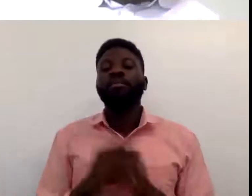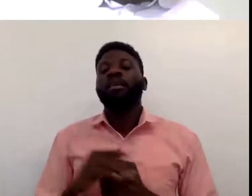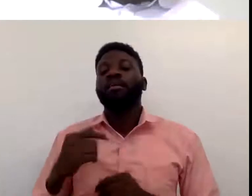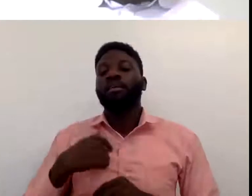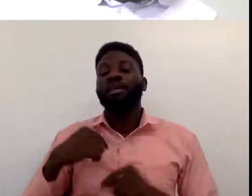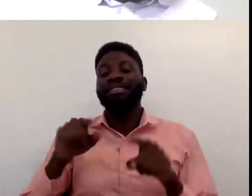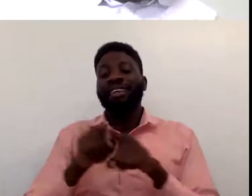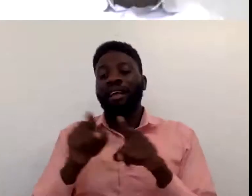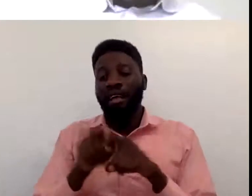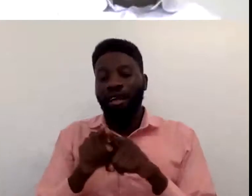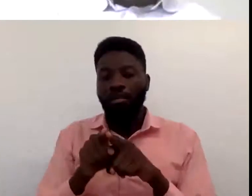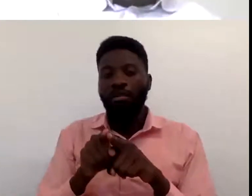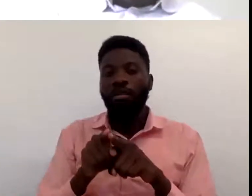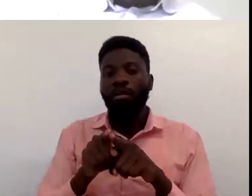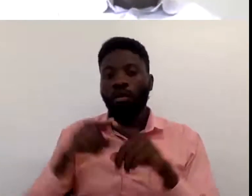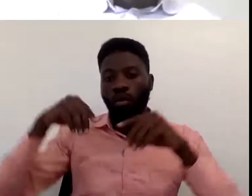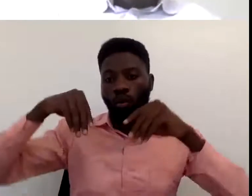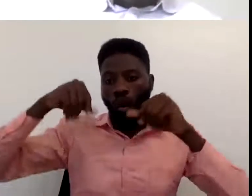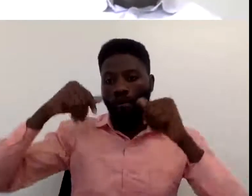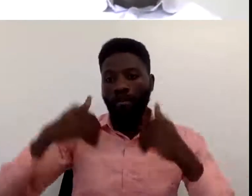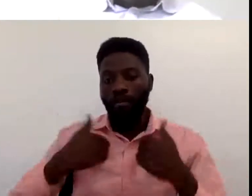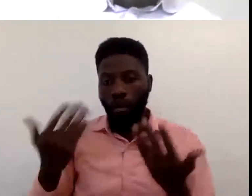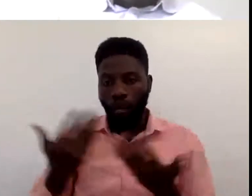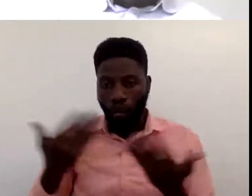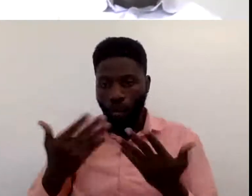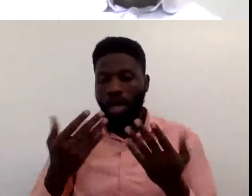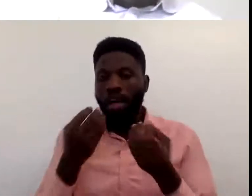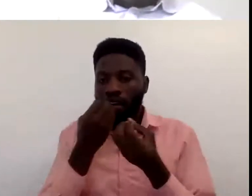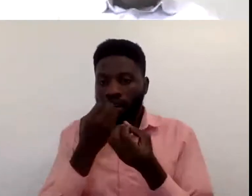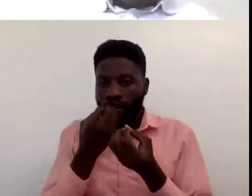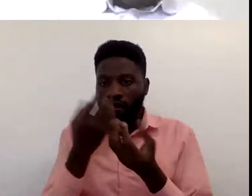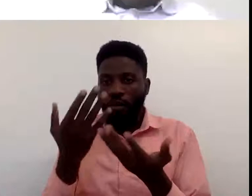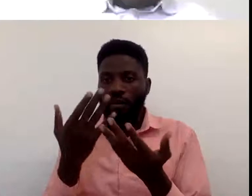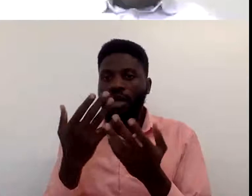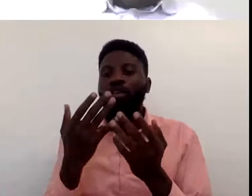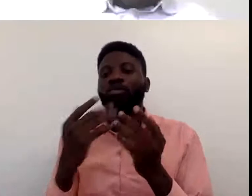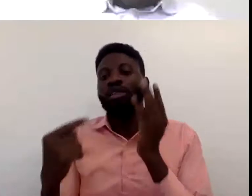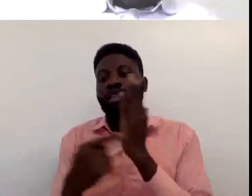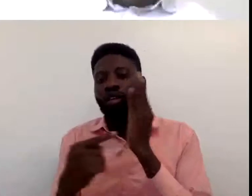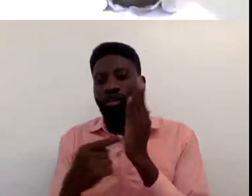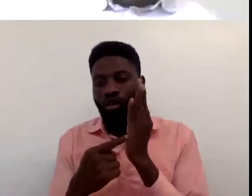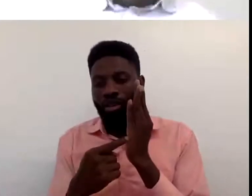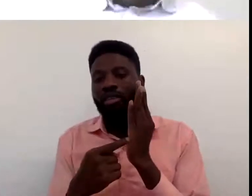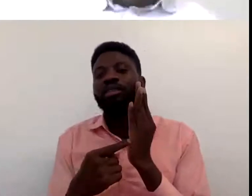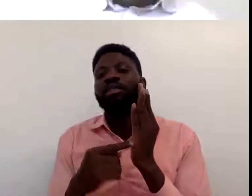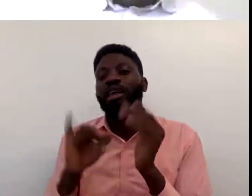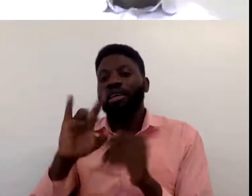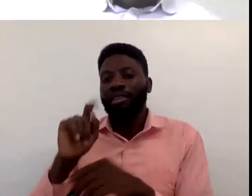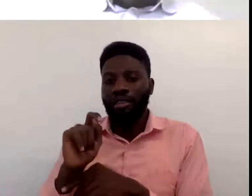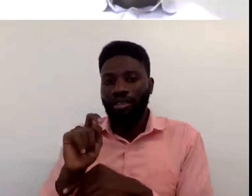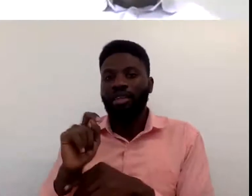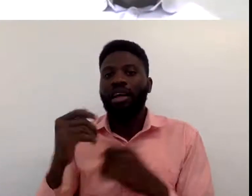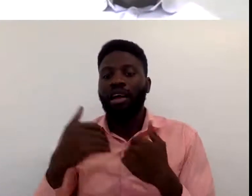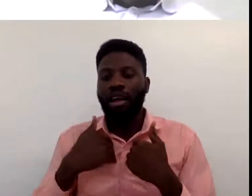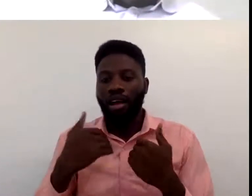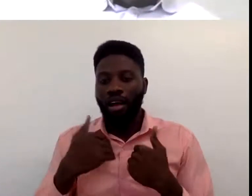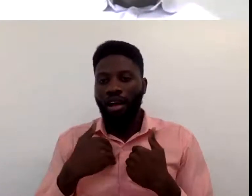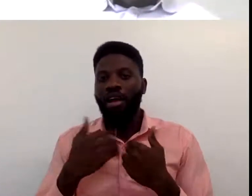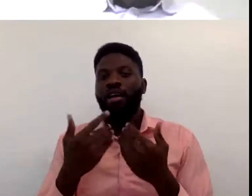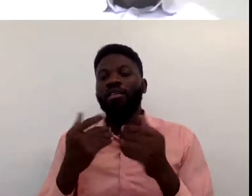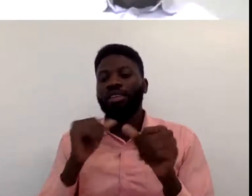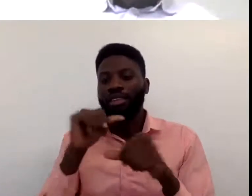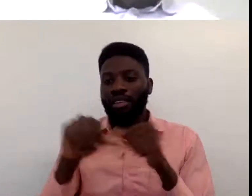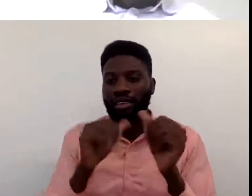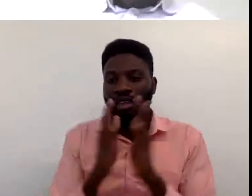qualify in the information technology space, specializing in computer science and psychology. But I have to tell you